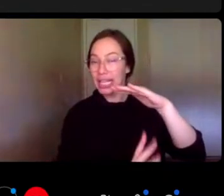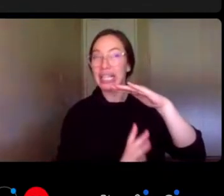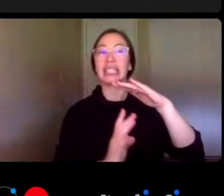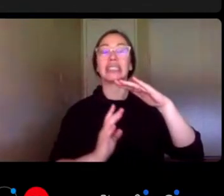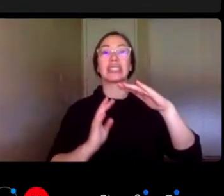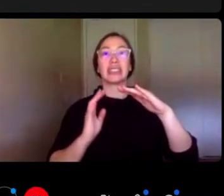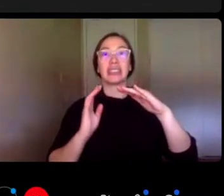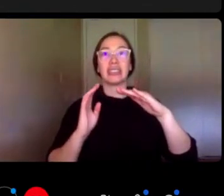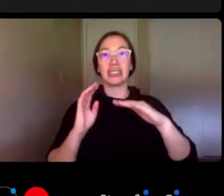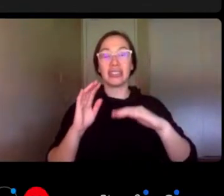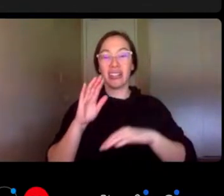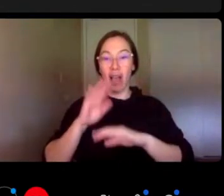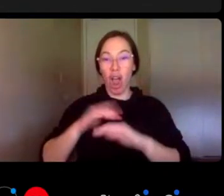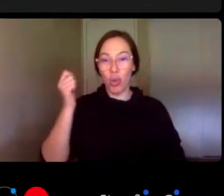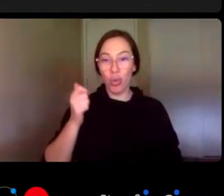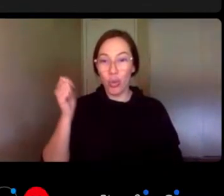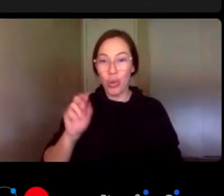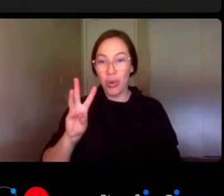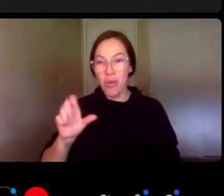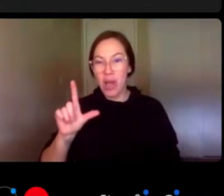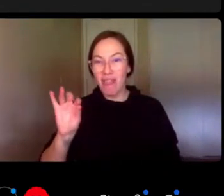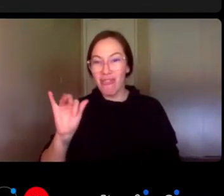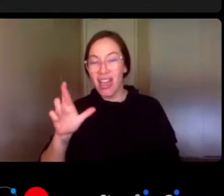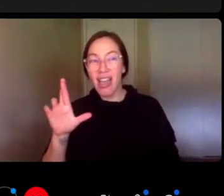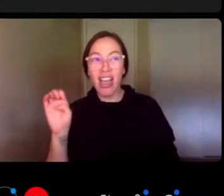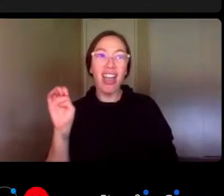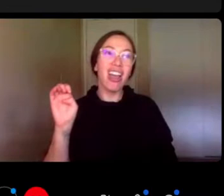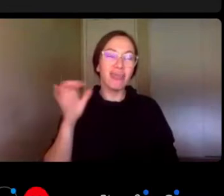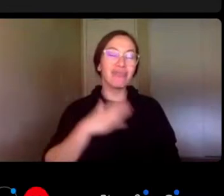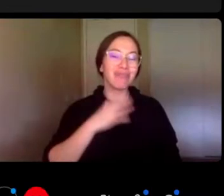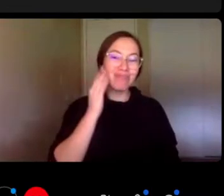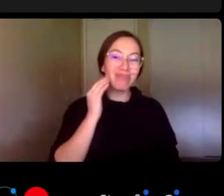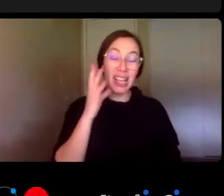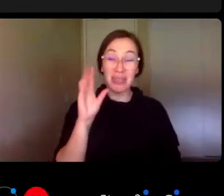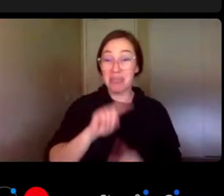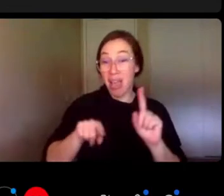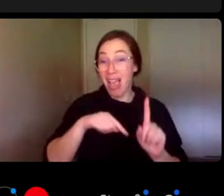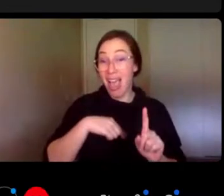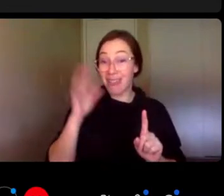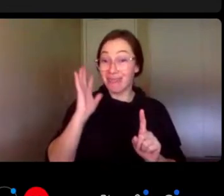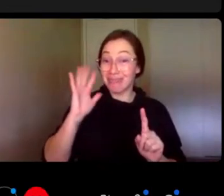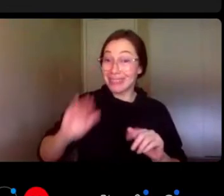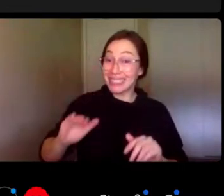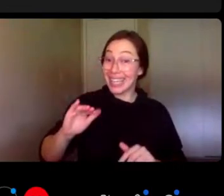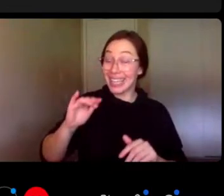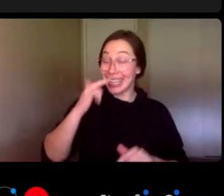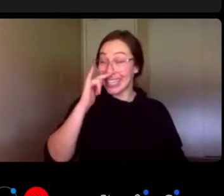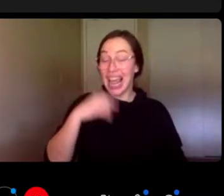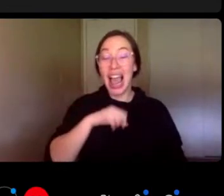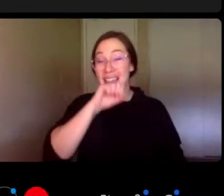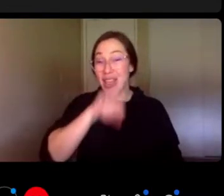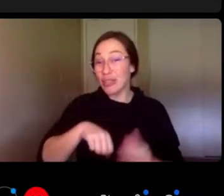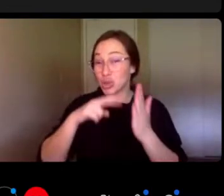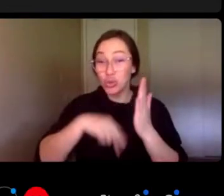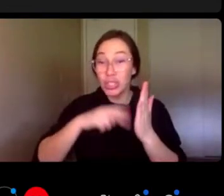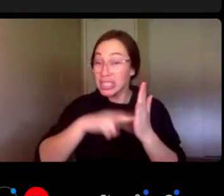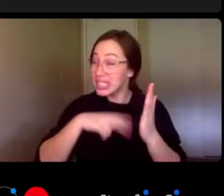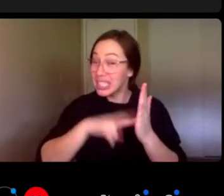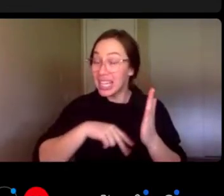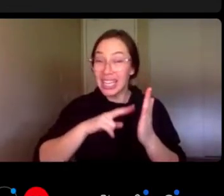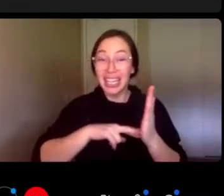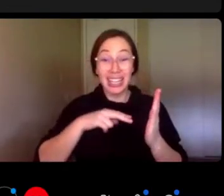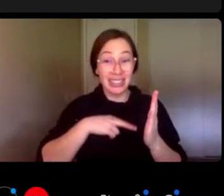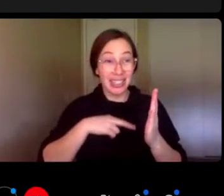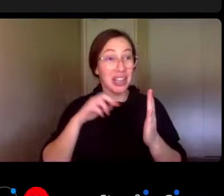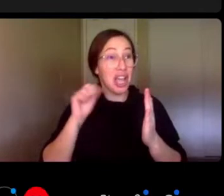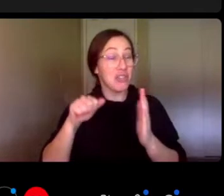and on welfare, and that loved education, loved to read. Just because I loved to read, I could read at the third